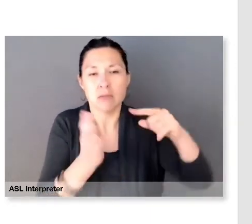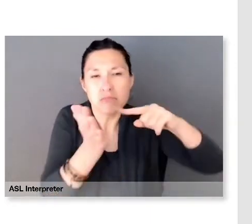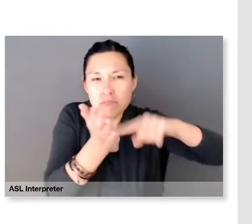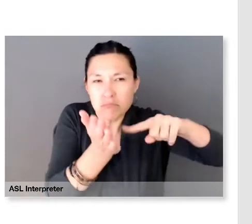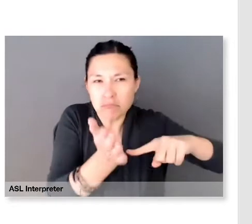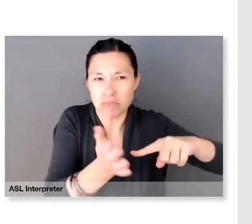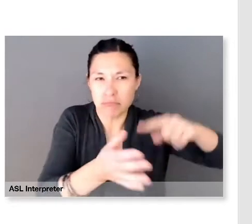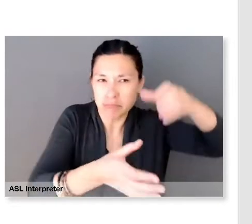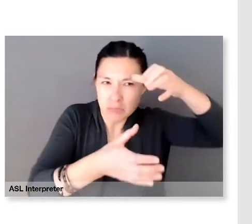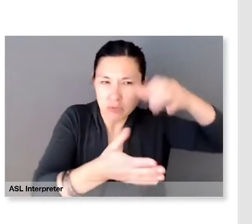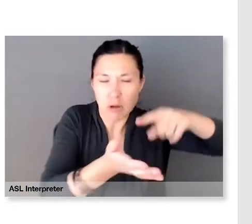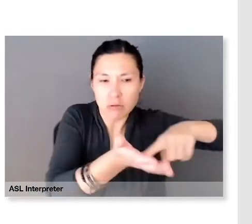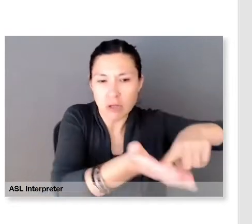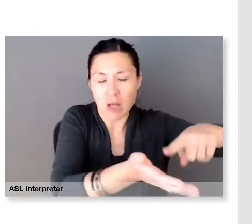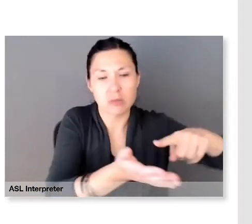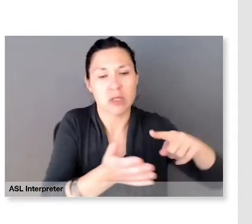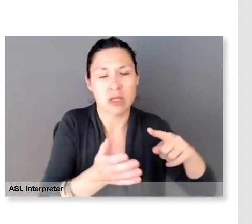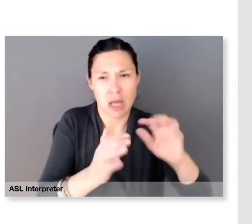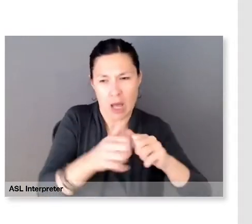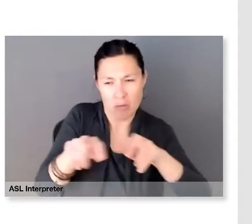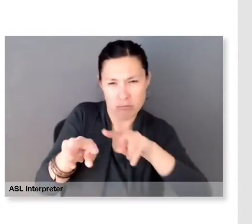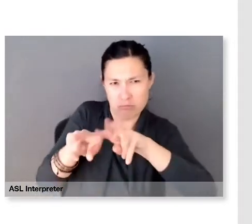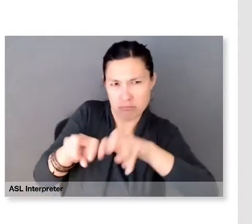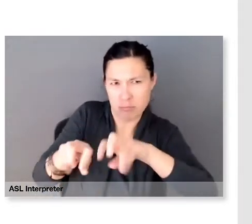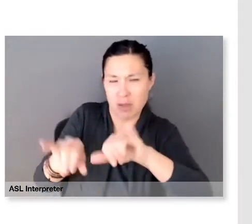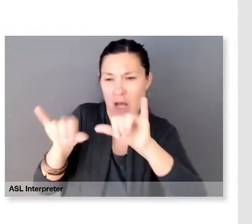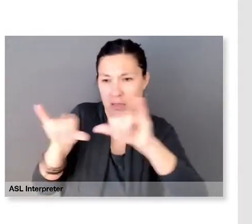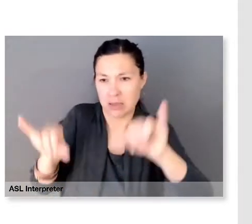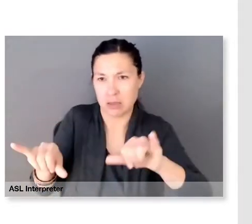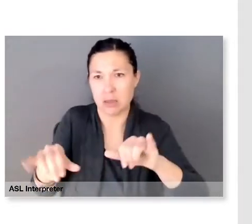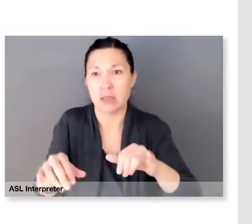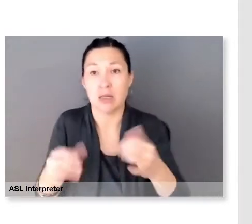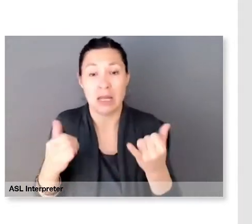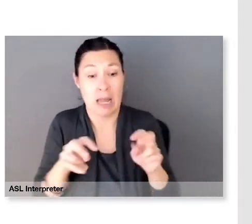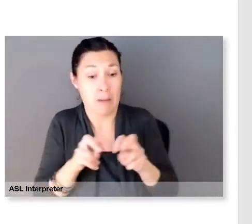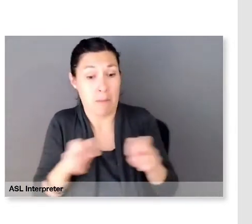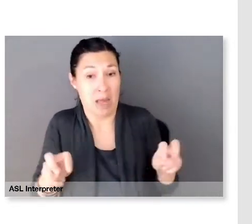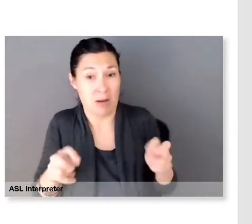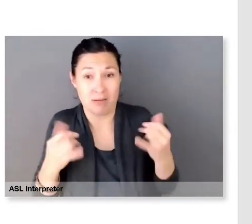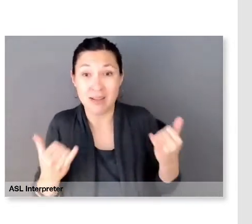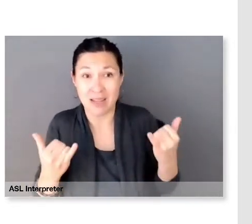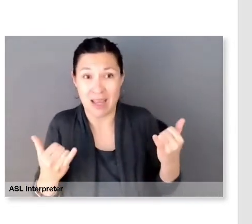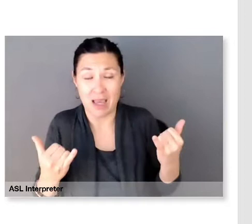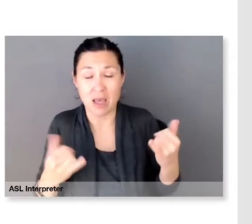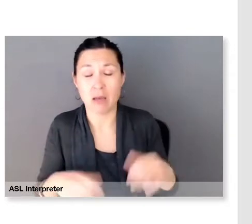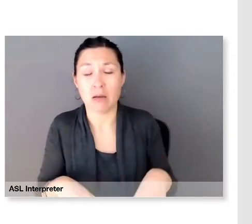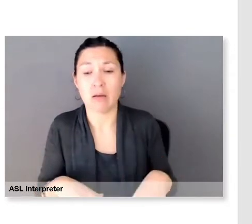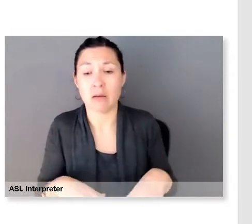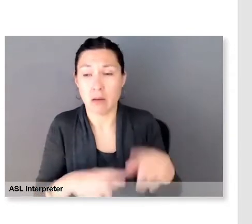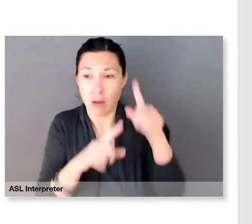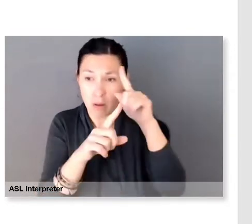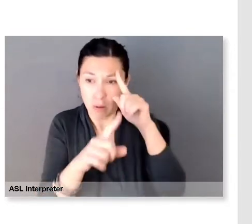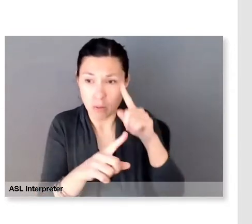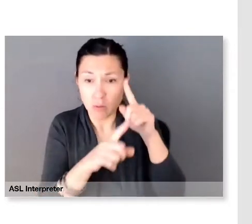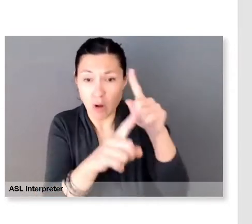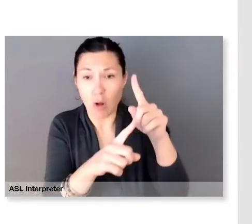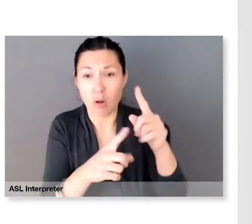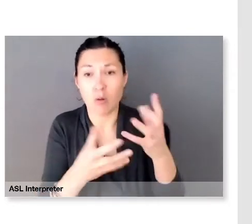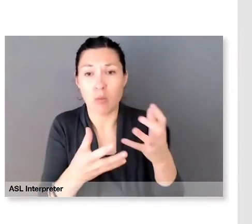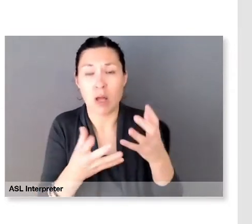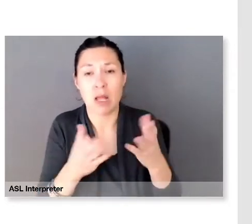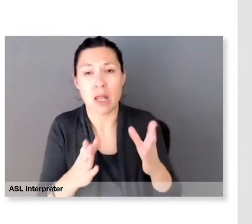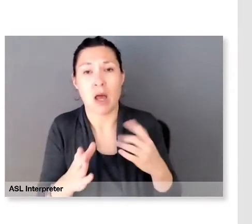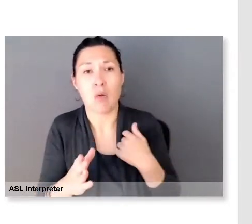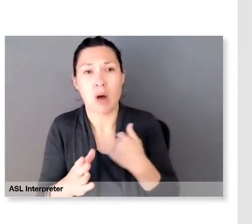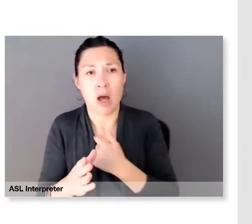these systems. Hence, the panel from today is aimed to allow us to benefit from the insights of